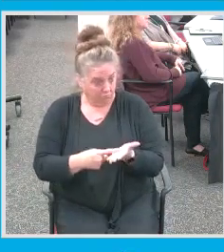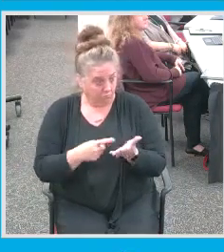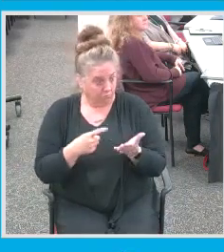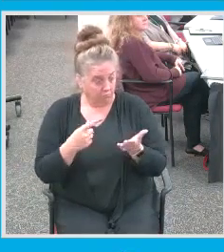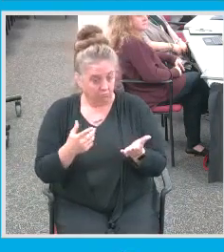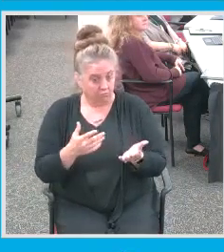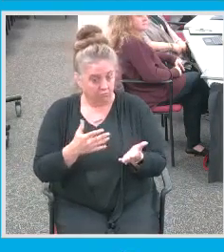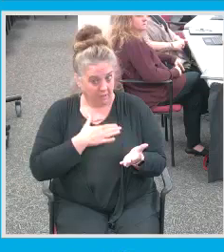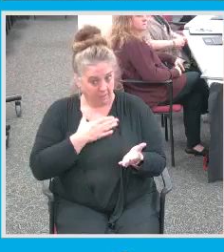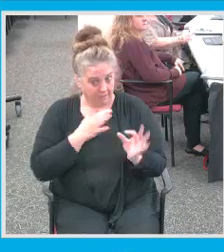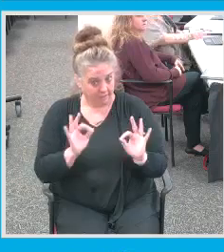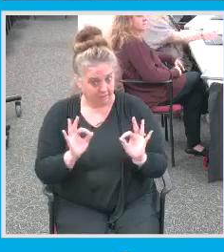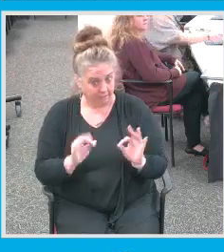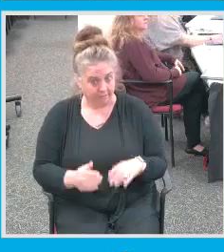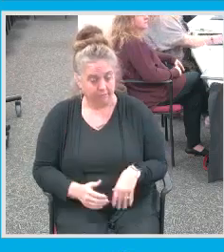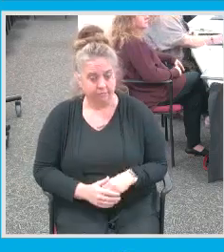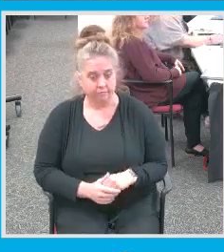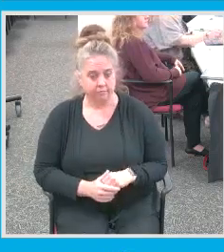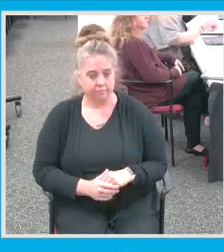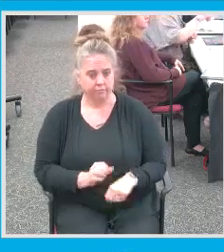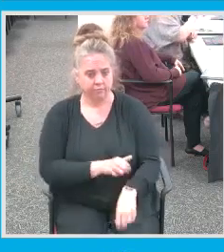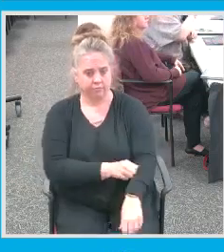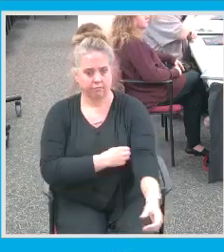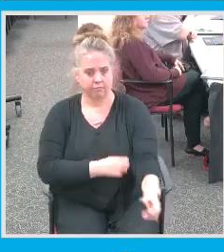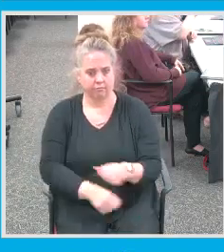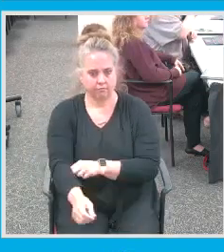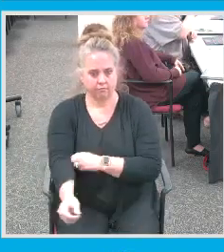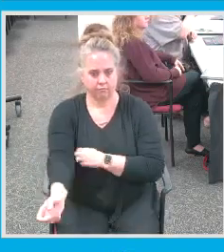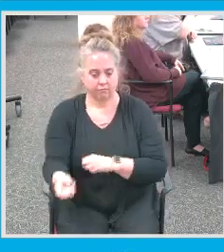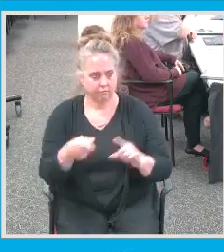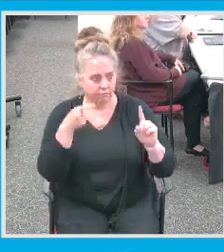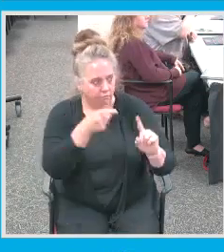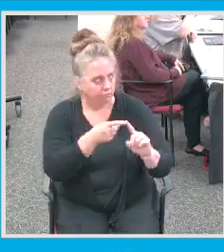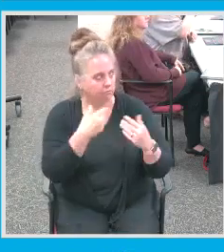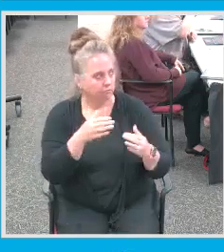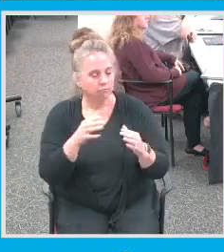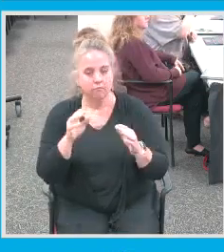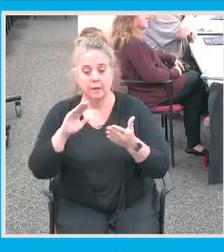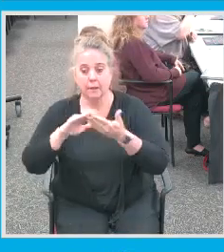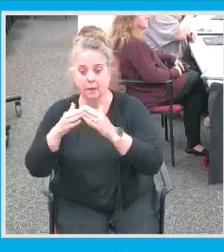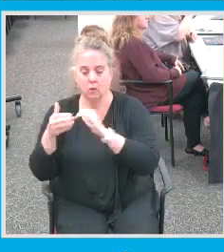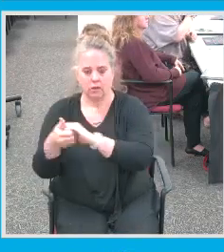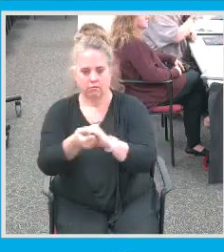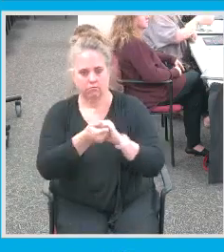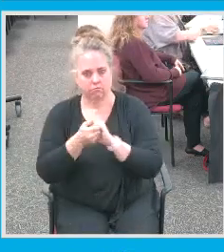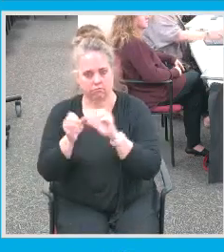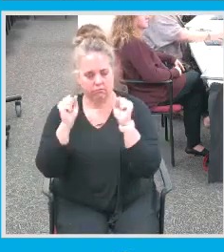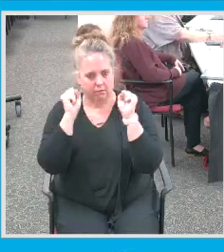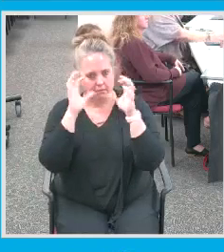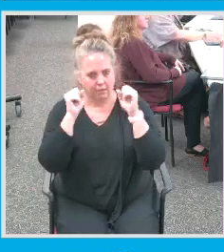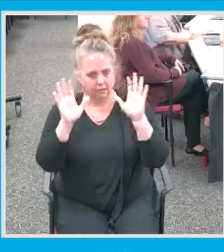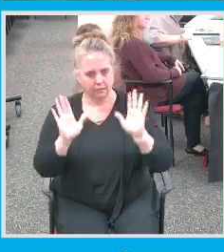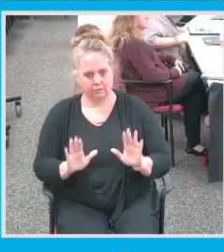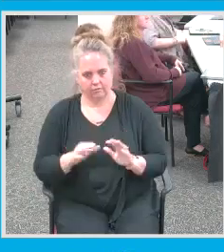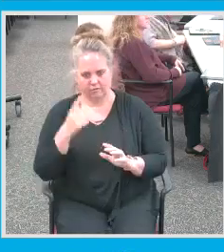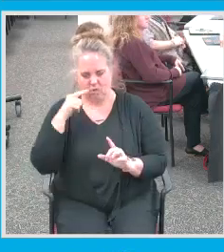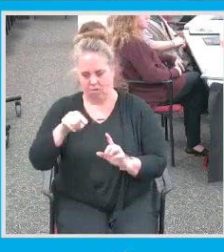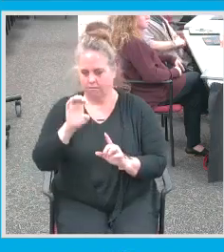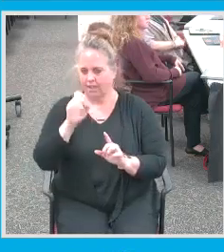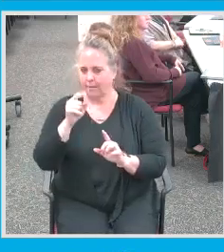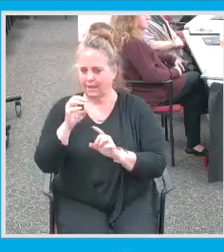point, there's so much amazing community collaboration that's happening that I think is really unique to El Paso County. To your point,